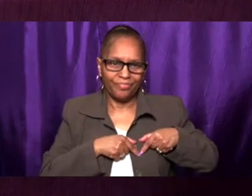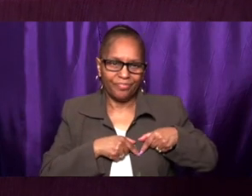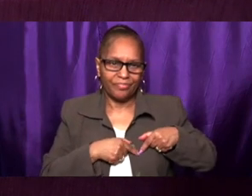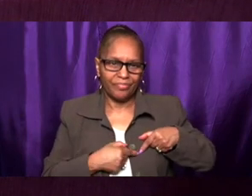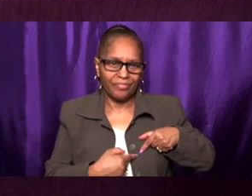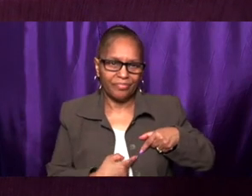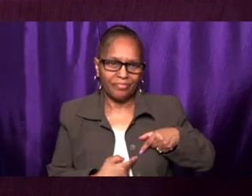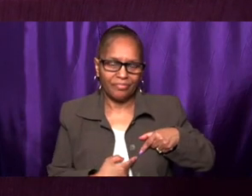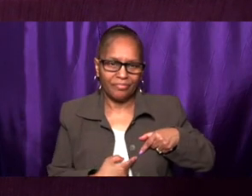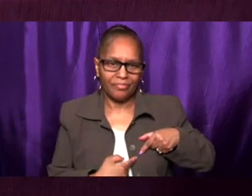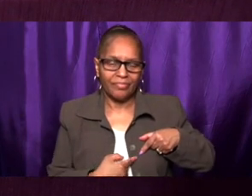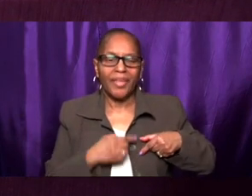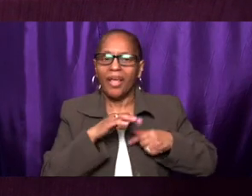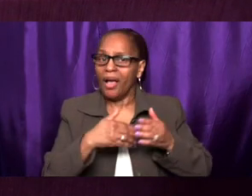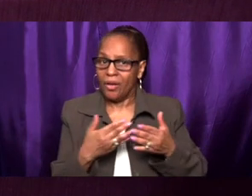All things are possible.